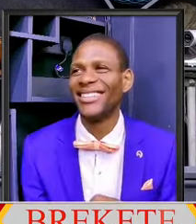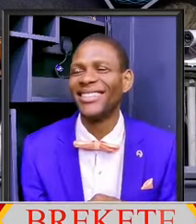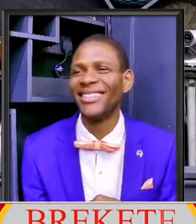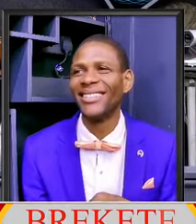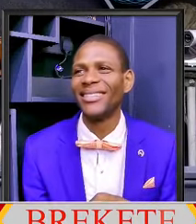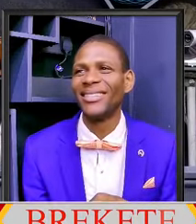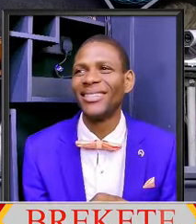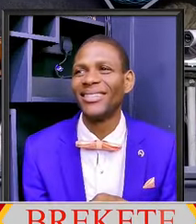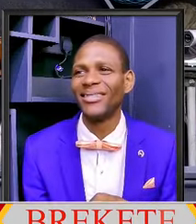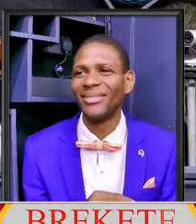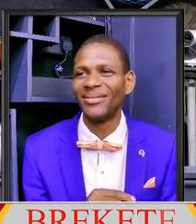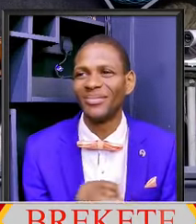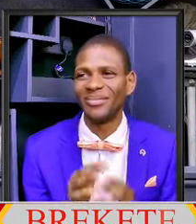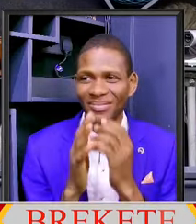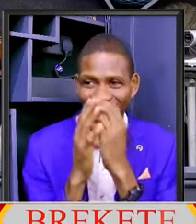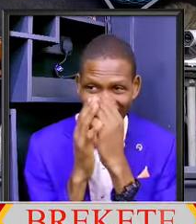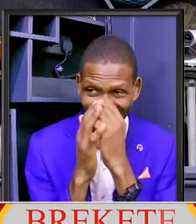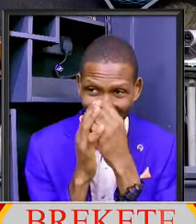Nangwa.